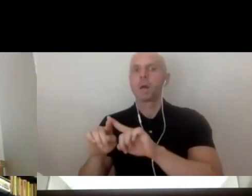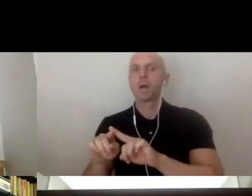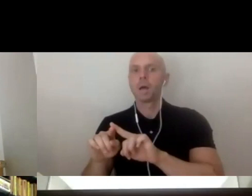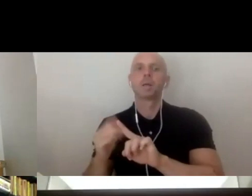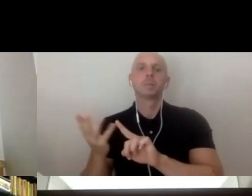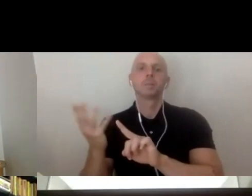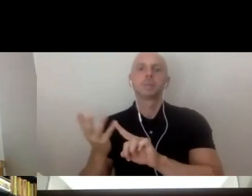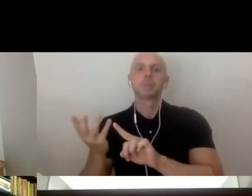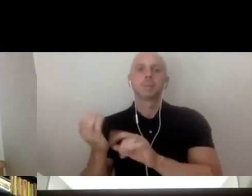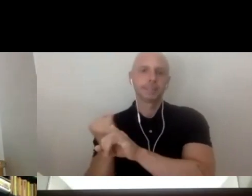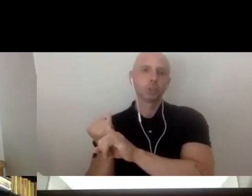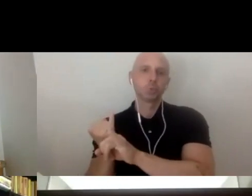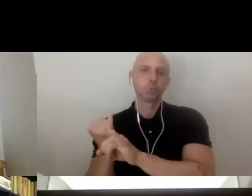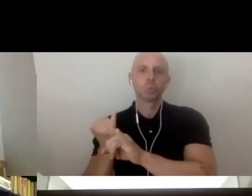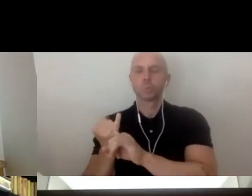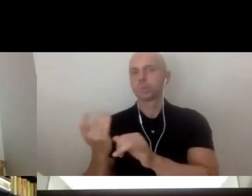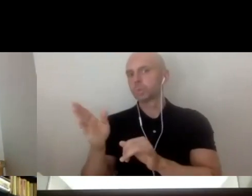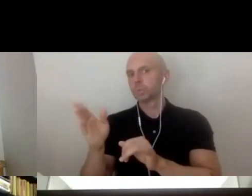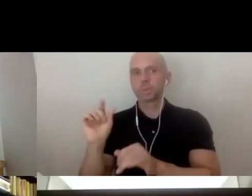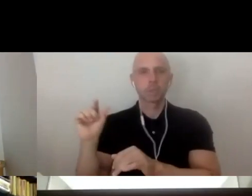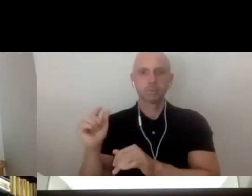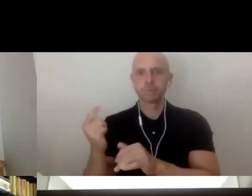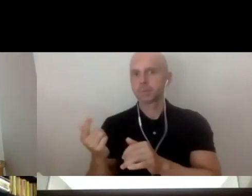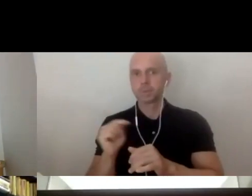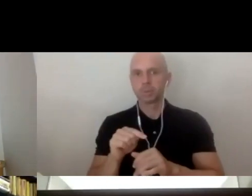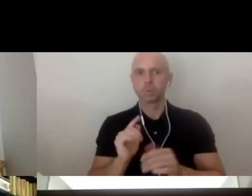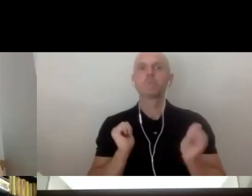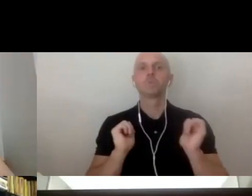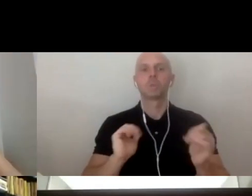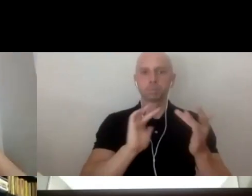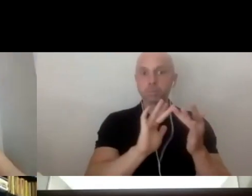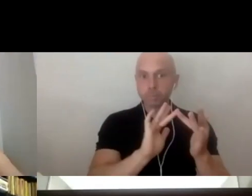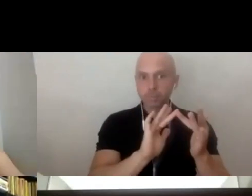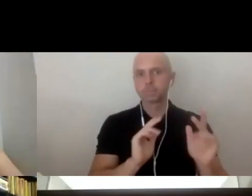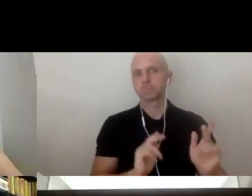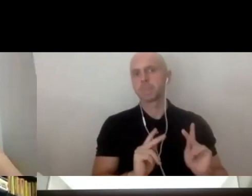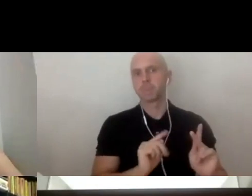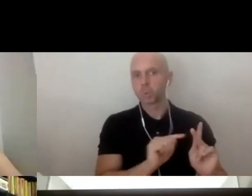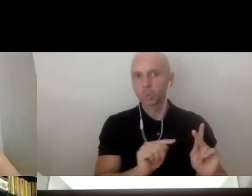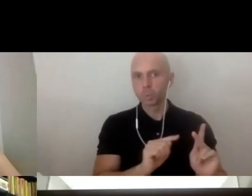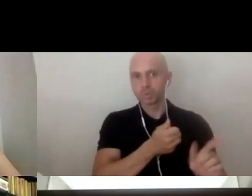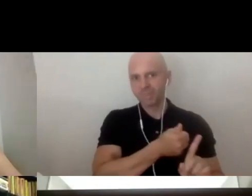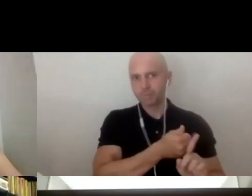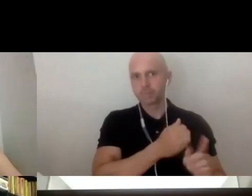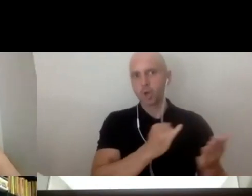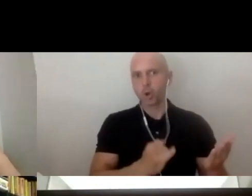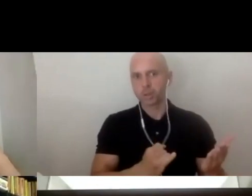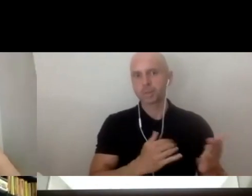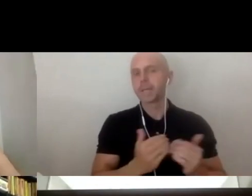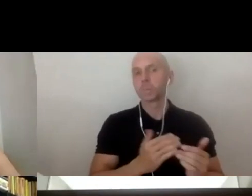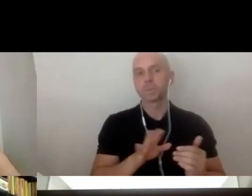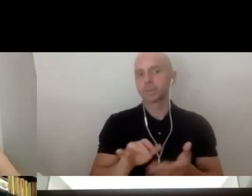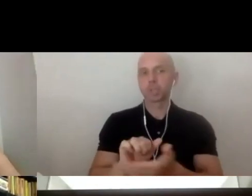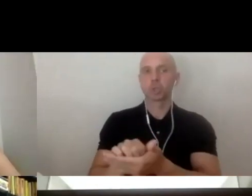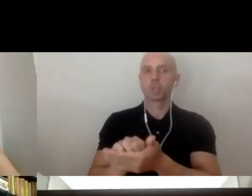or just reaching out to a few other artists and arts organizations so that this work could be honored. But anyway, congratulations for the great